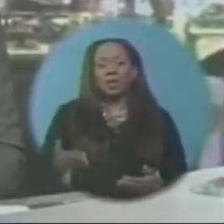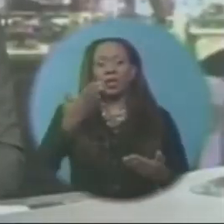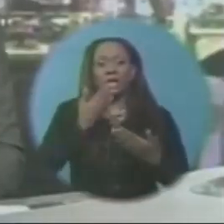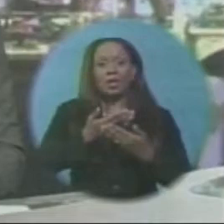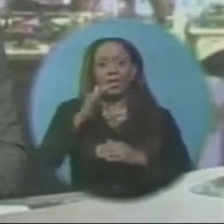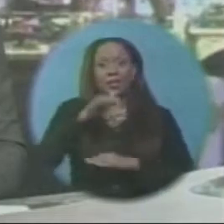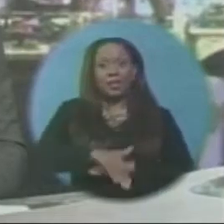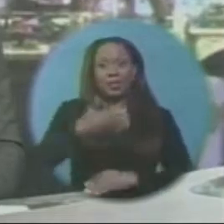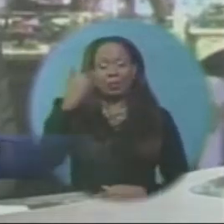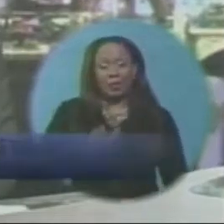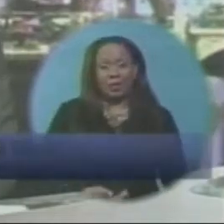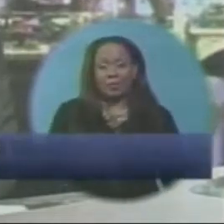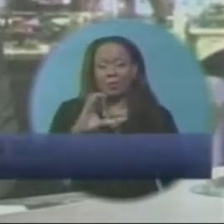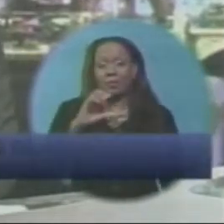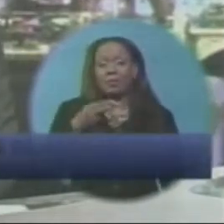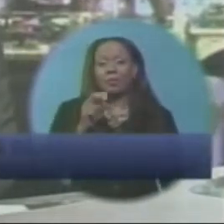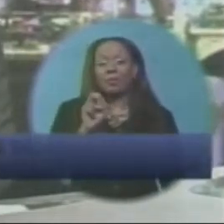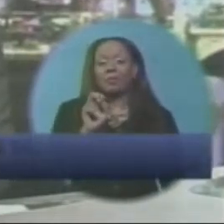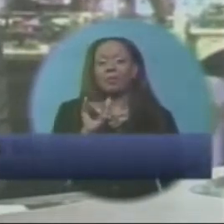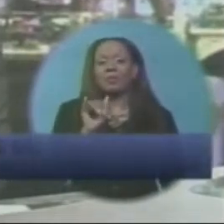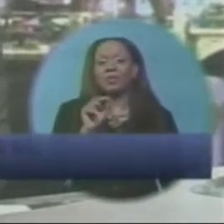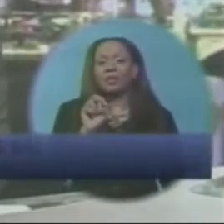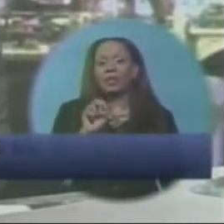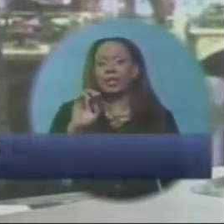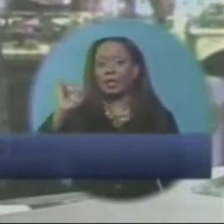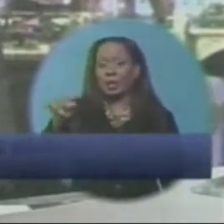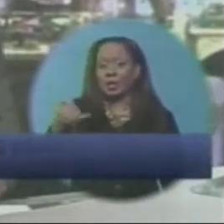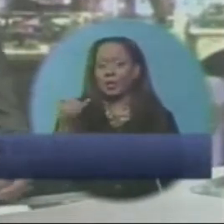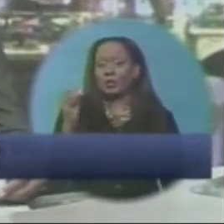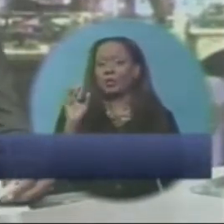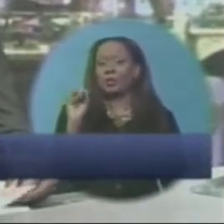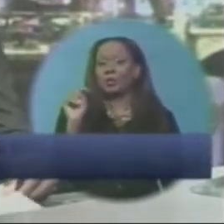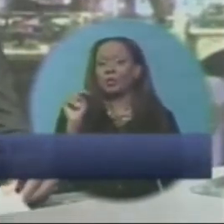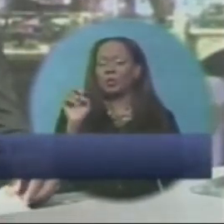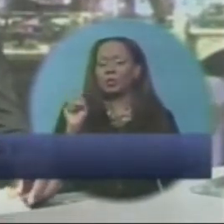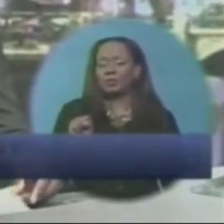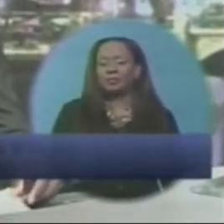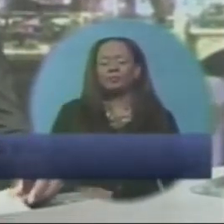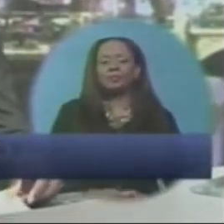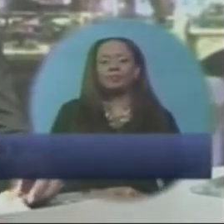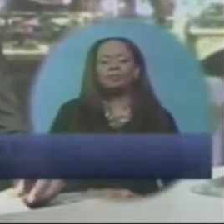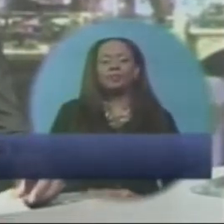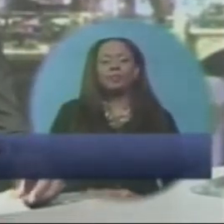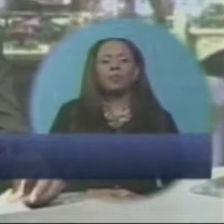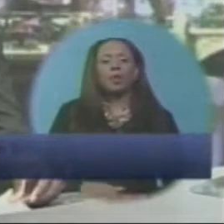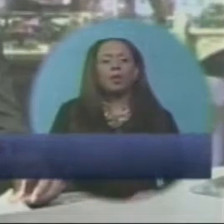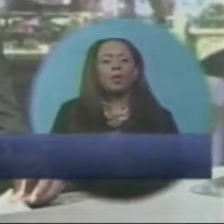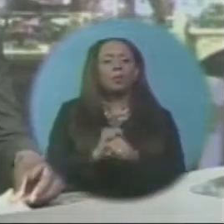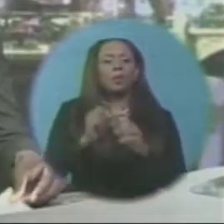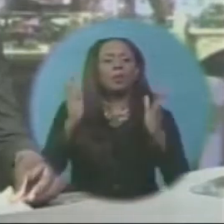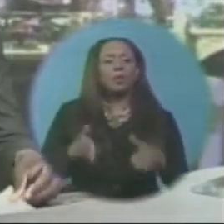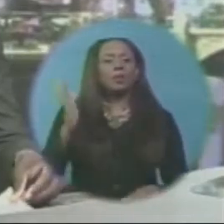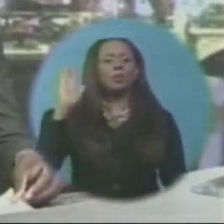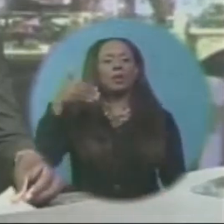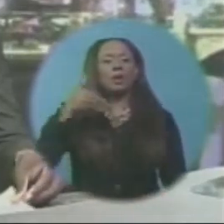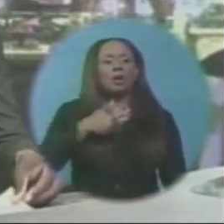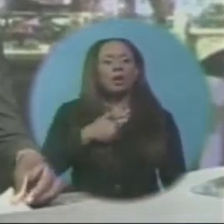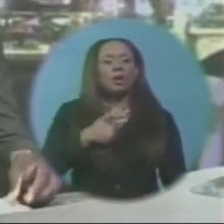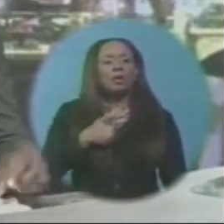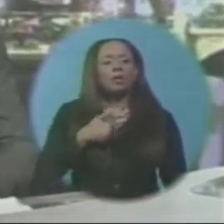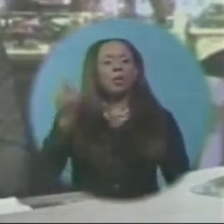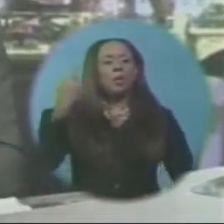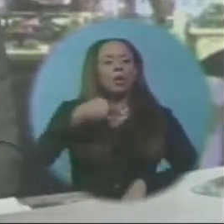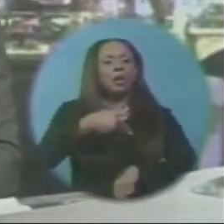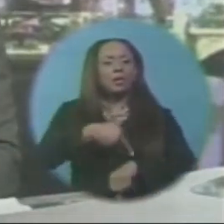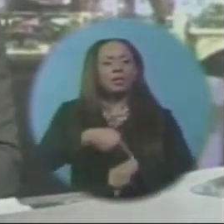Good evening, I'm Shane Jones, leading the news at 7. Public workers are expected to get a one-off interim